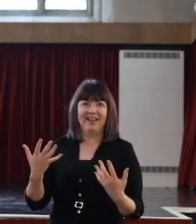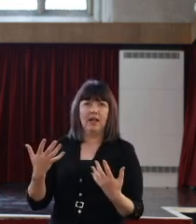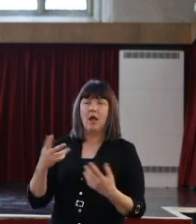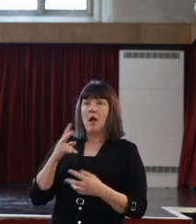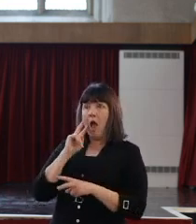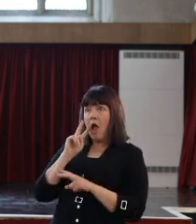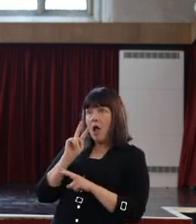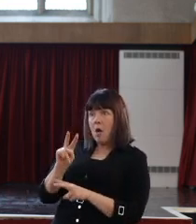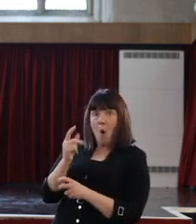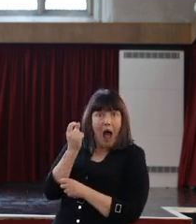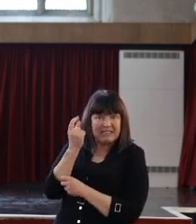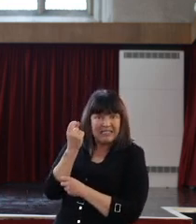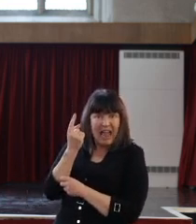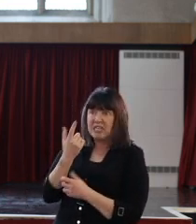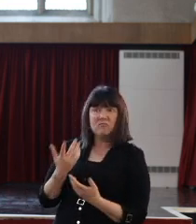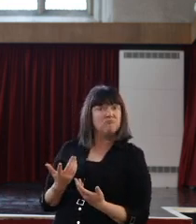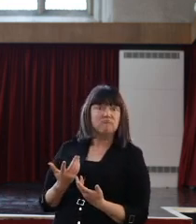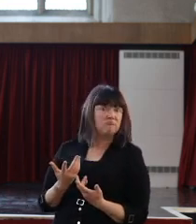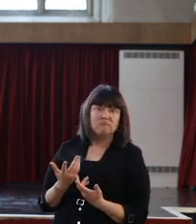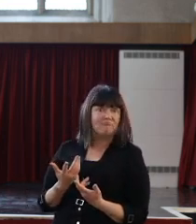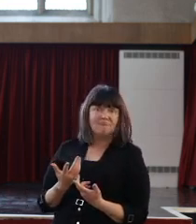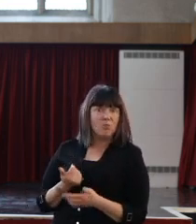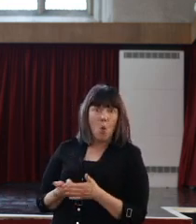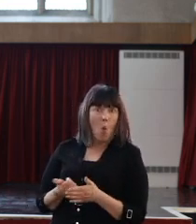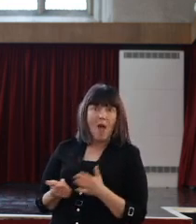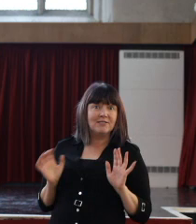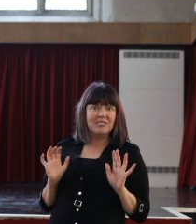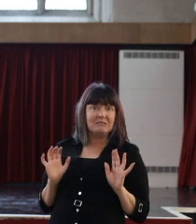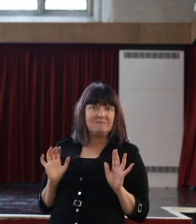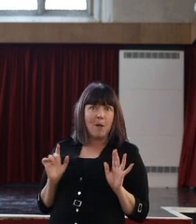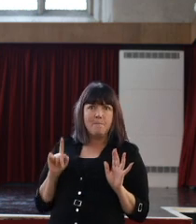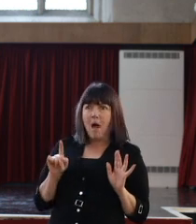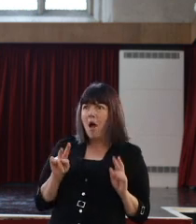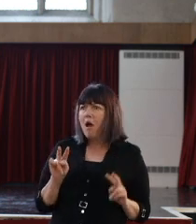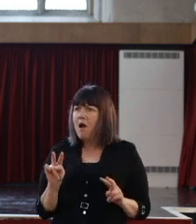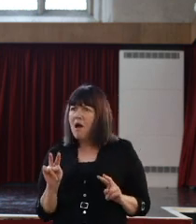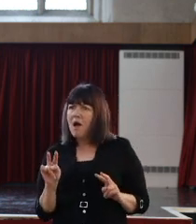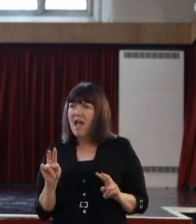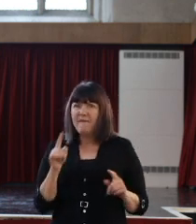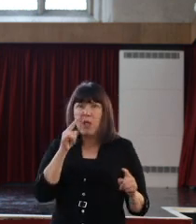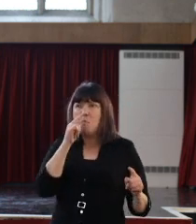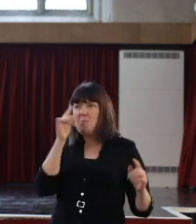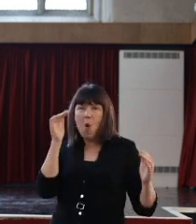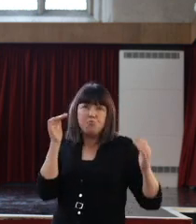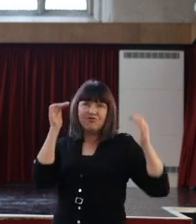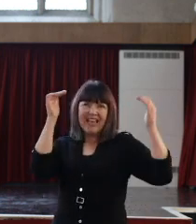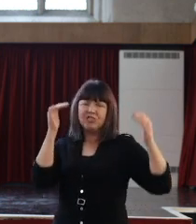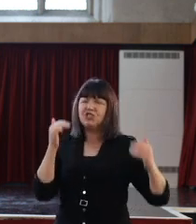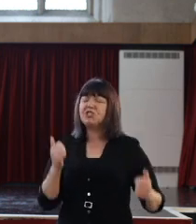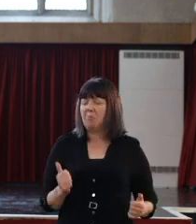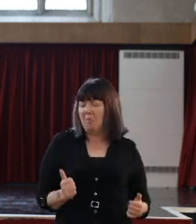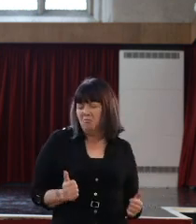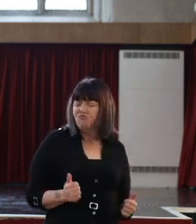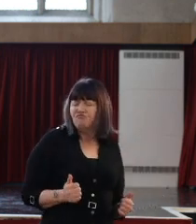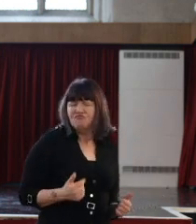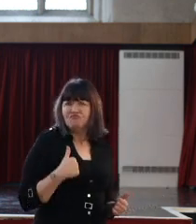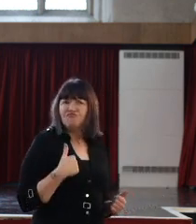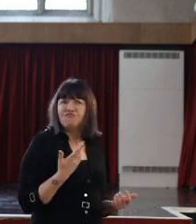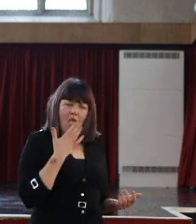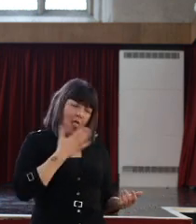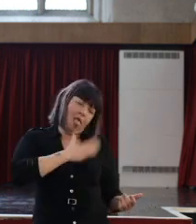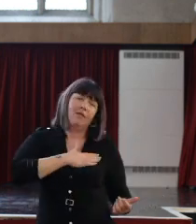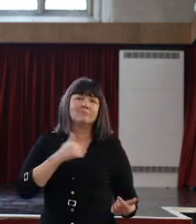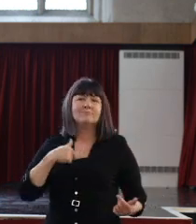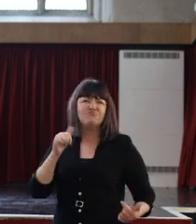was watching, but I didn't care. In fact, the less I understood, the more I liked it. Pretentious? Moi? Yes, I was. I'd